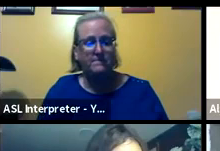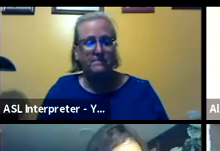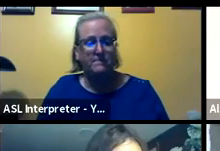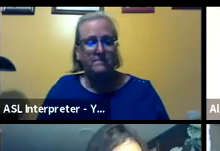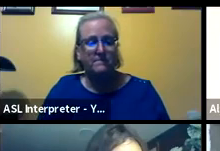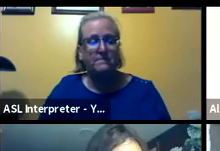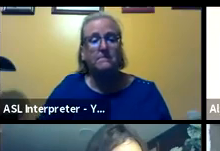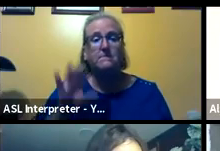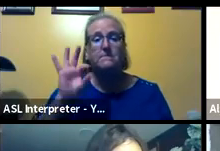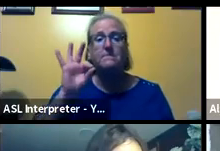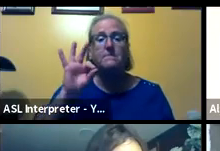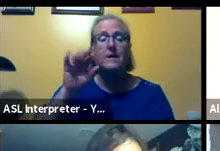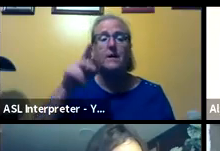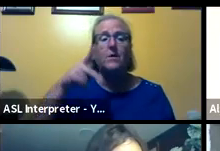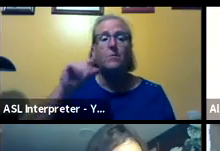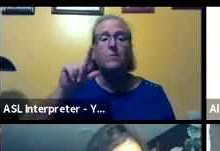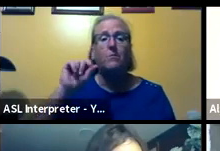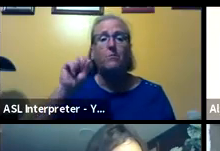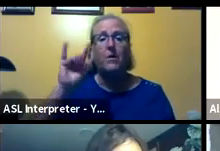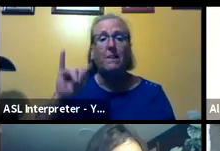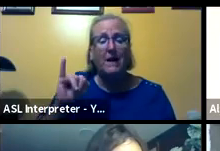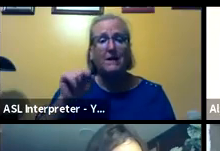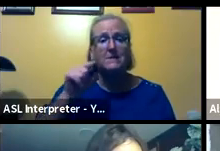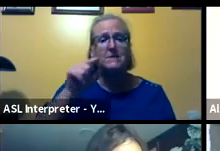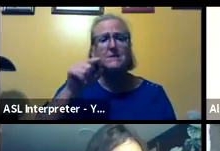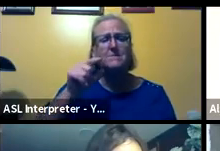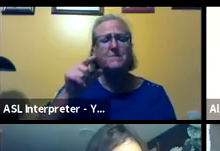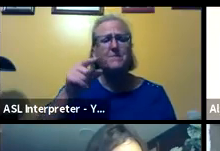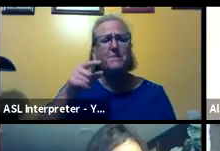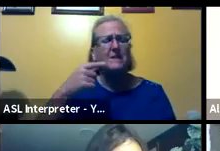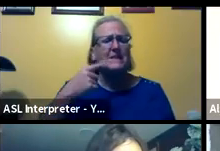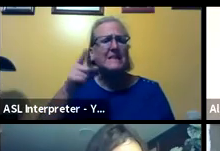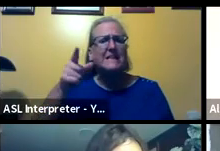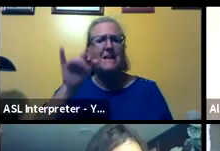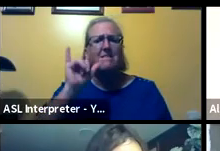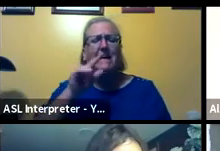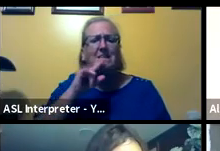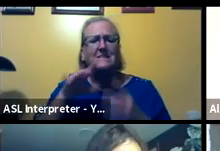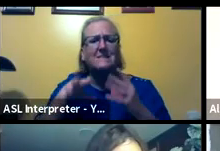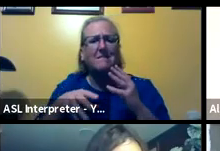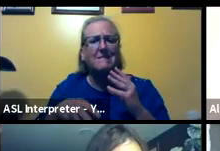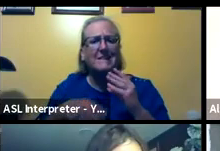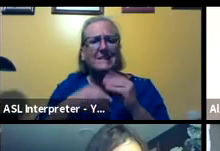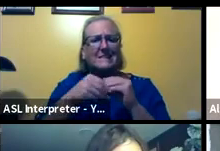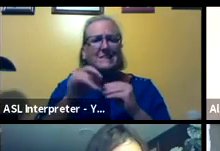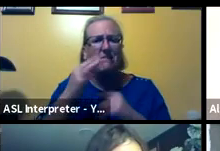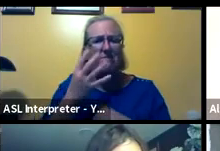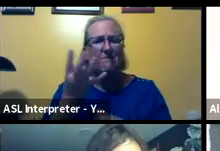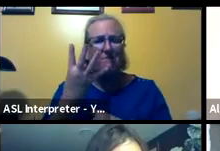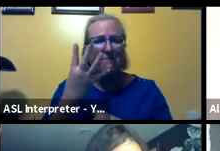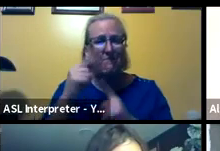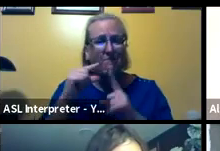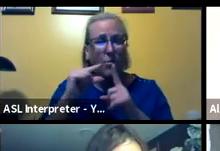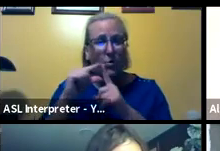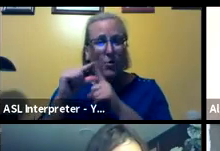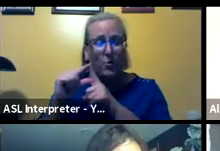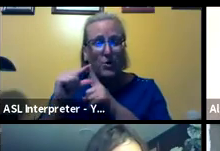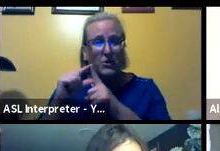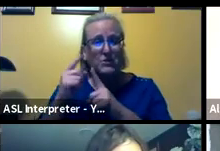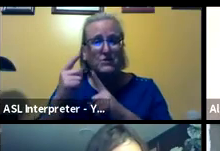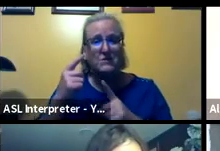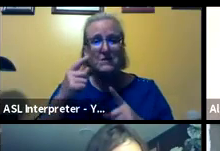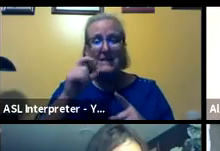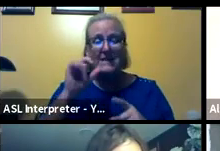Fred Pulaski, as I read through it on the track change, it's just the addition of 4 words under G, transportation, if space